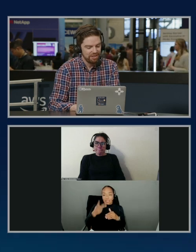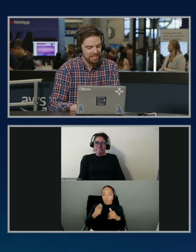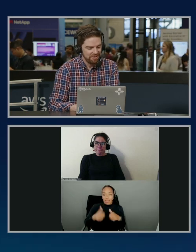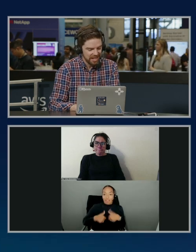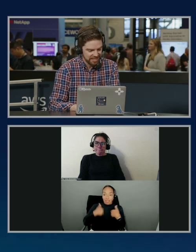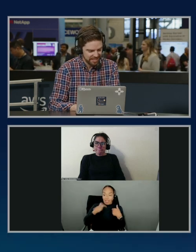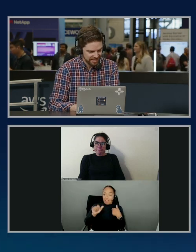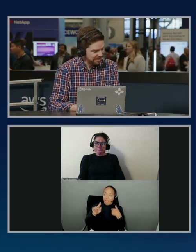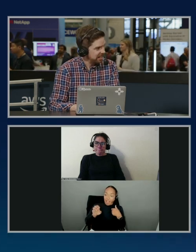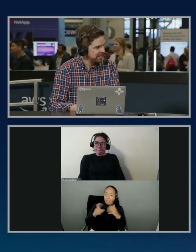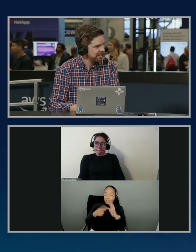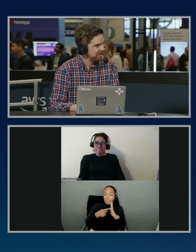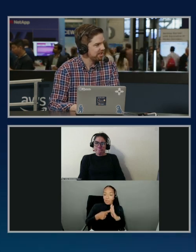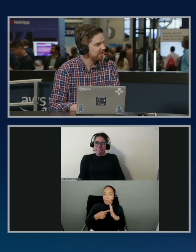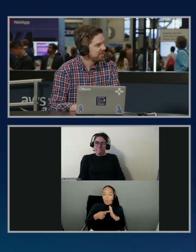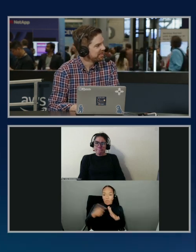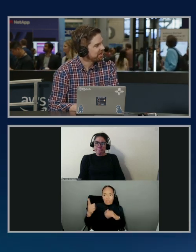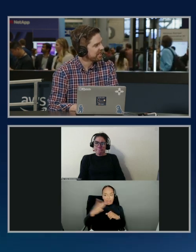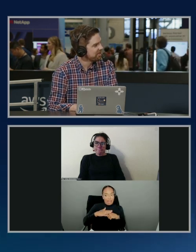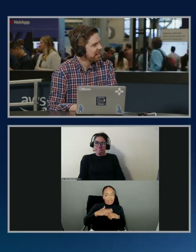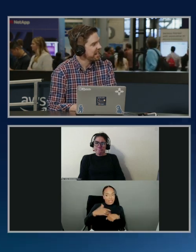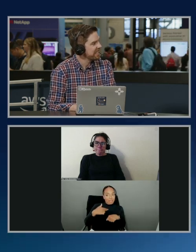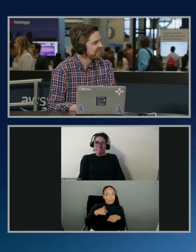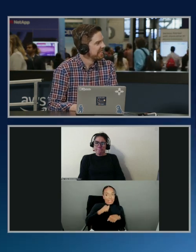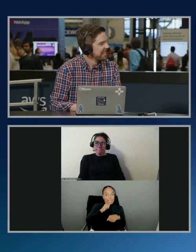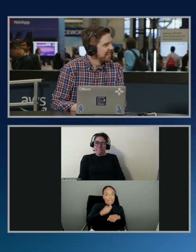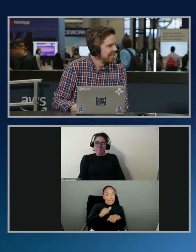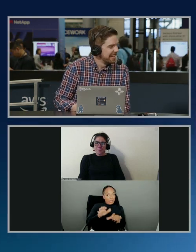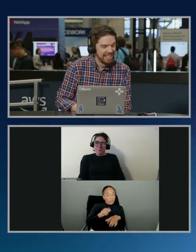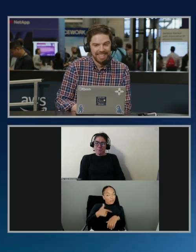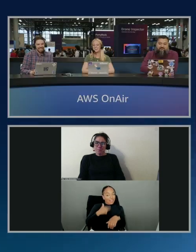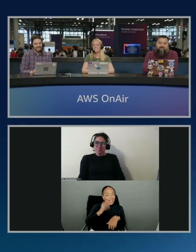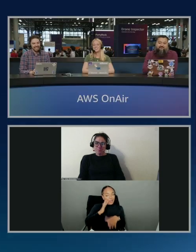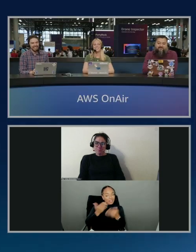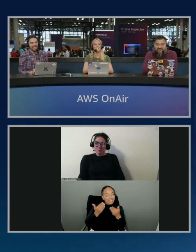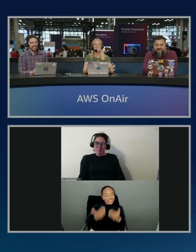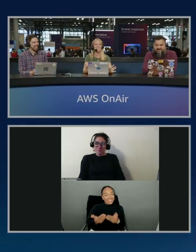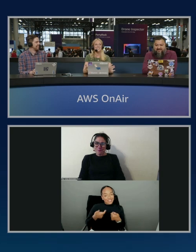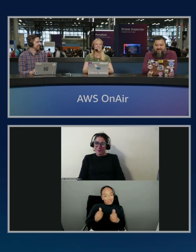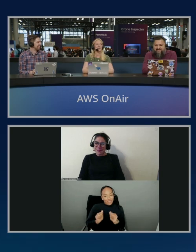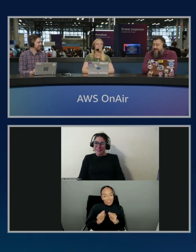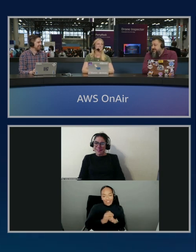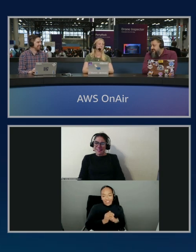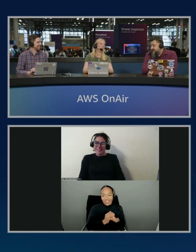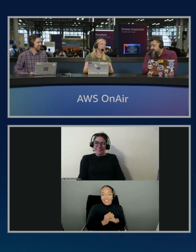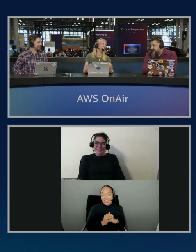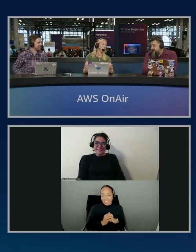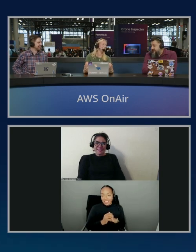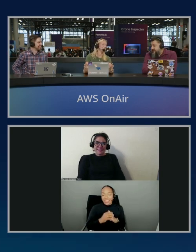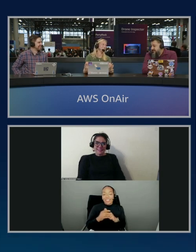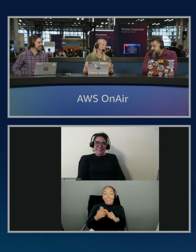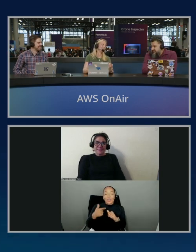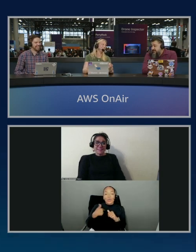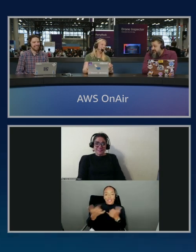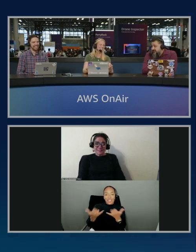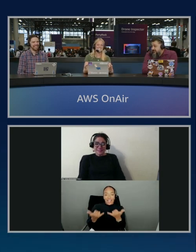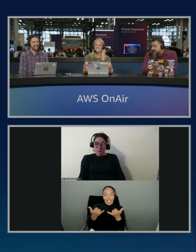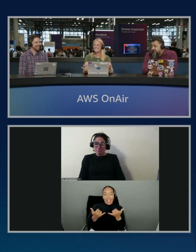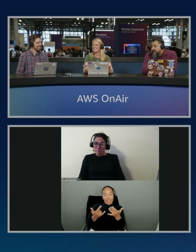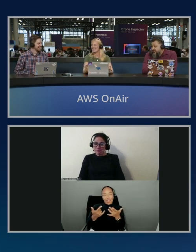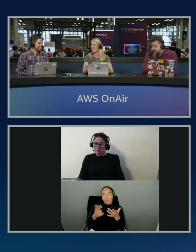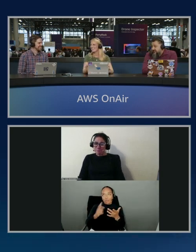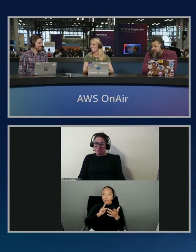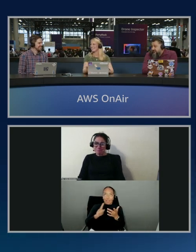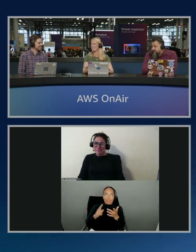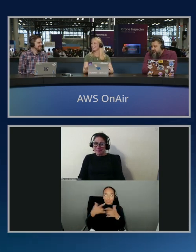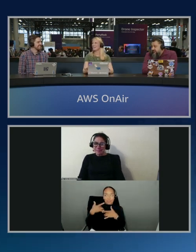which I was advised not to do, we're going to try it. We are the, I think, epicenter of live demos at AWS. Yeah, we're a